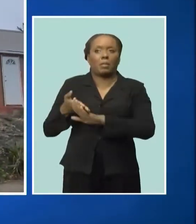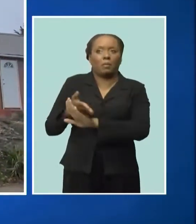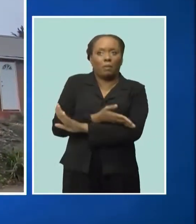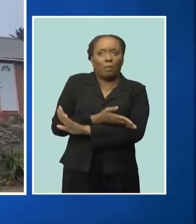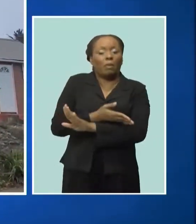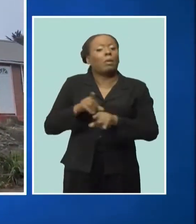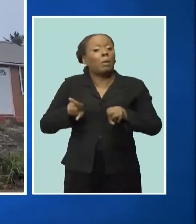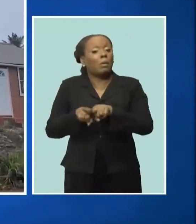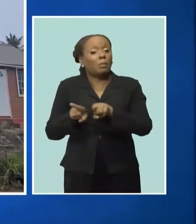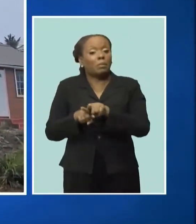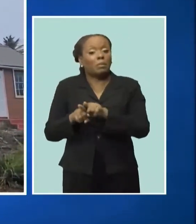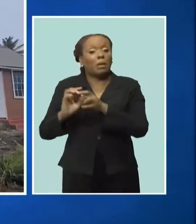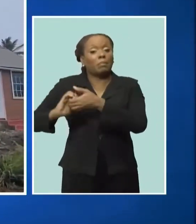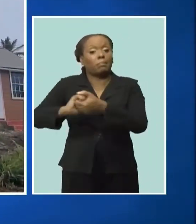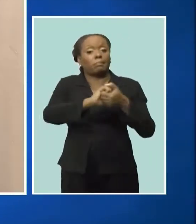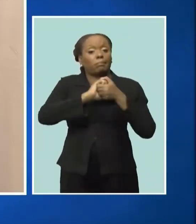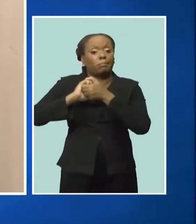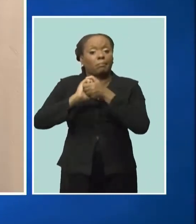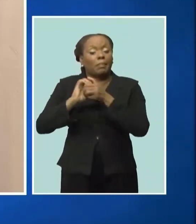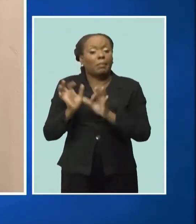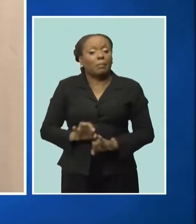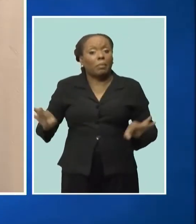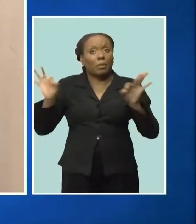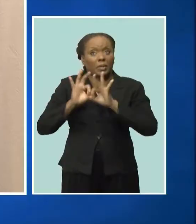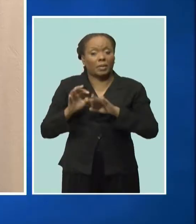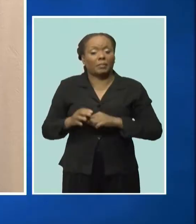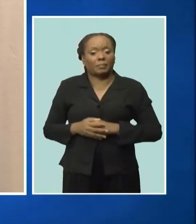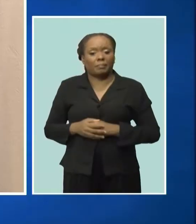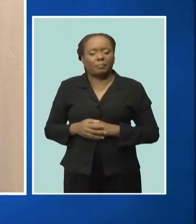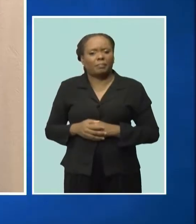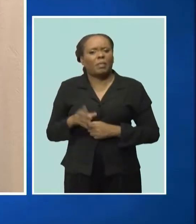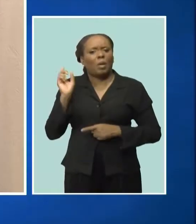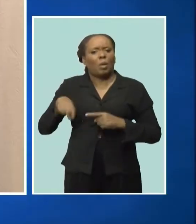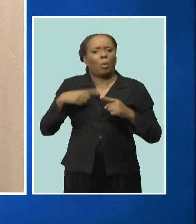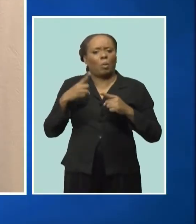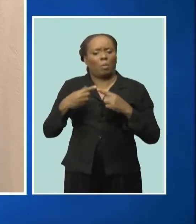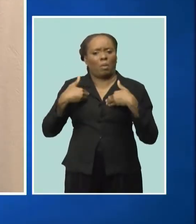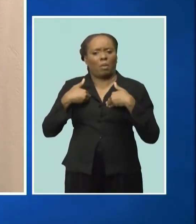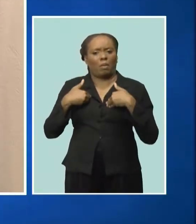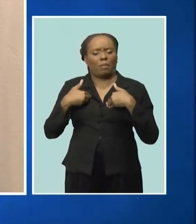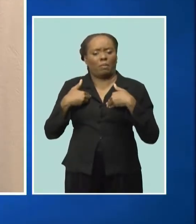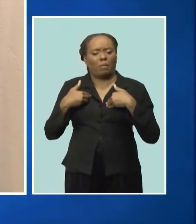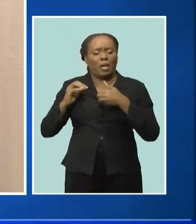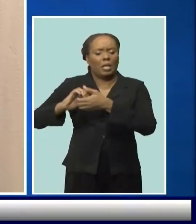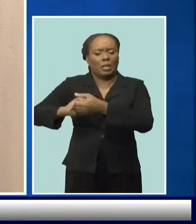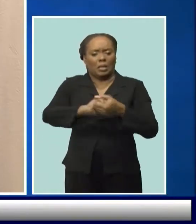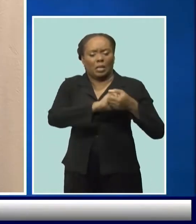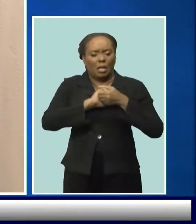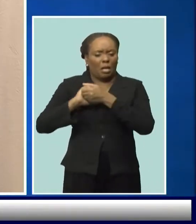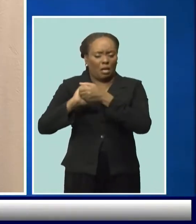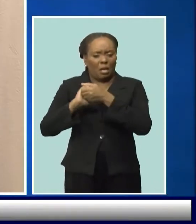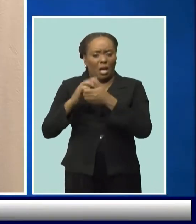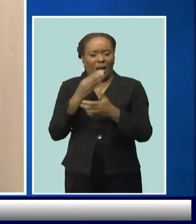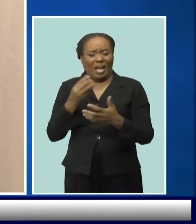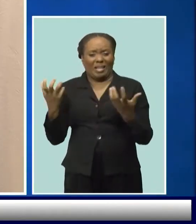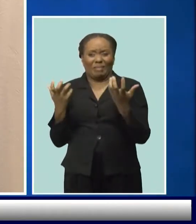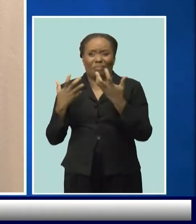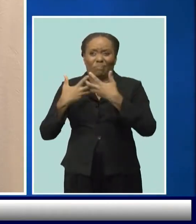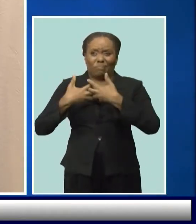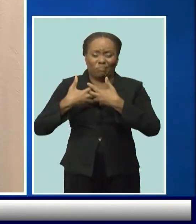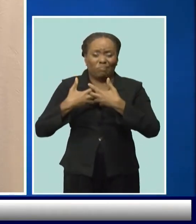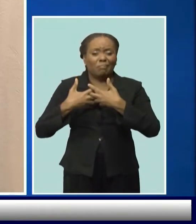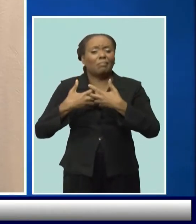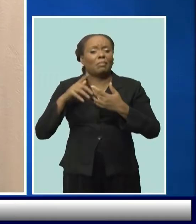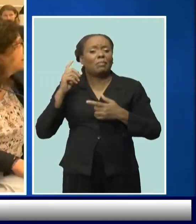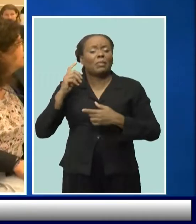equally important. Establishing strategic partnerships to increase the knowledge base in dealing with these hazards and their potential